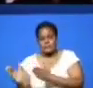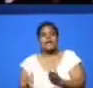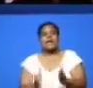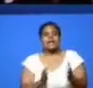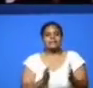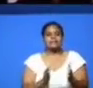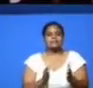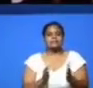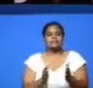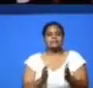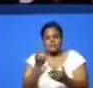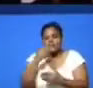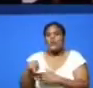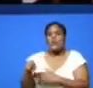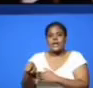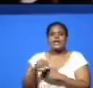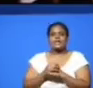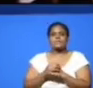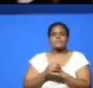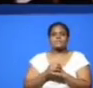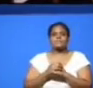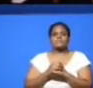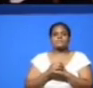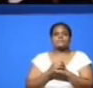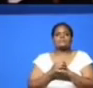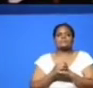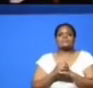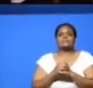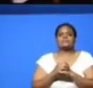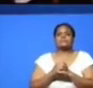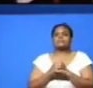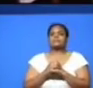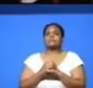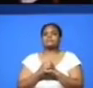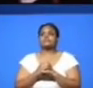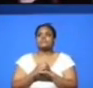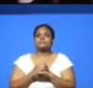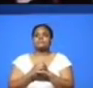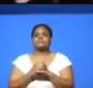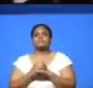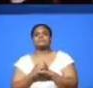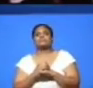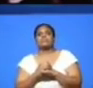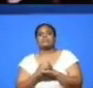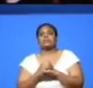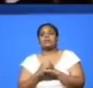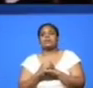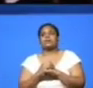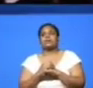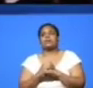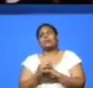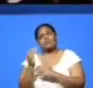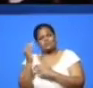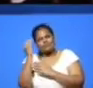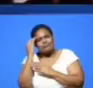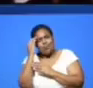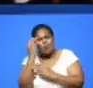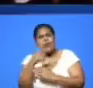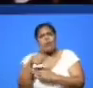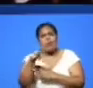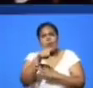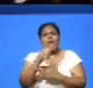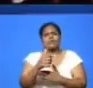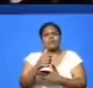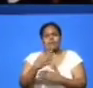you. Listen to me this evening. I know that it may be snowing where you are.